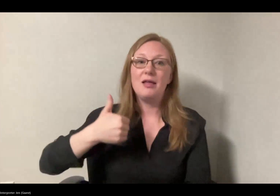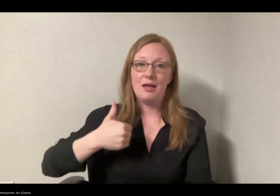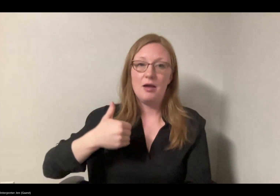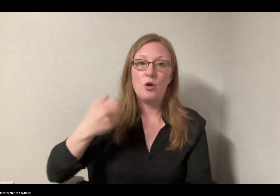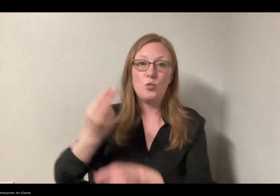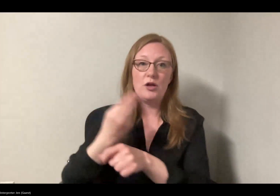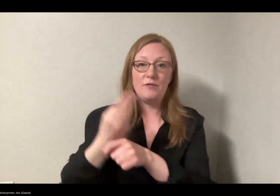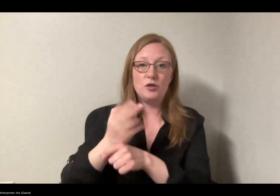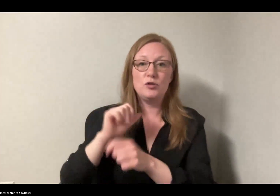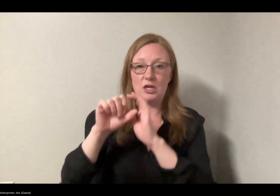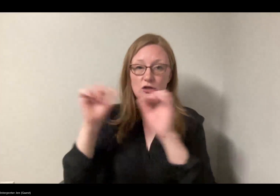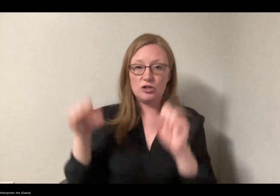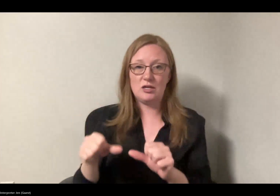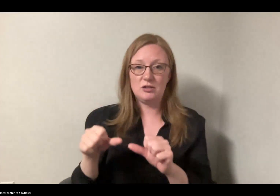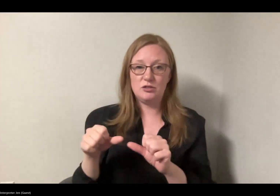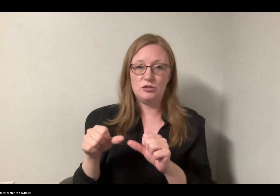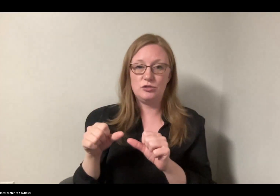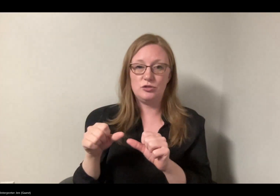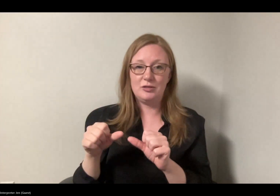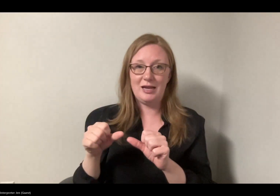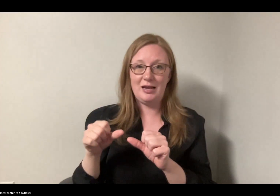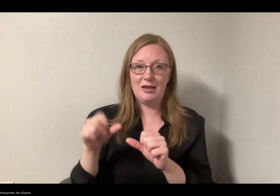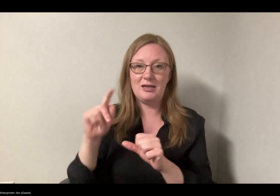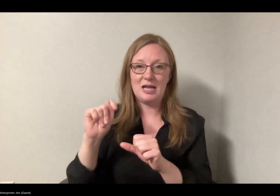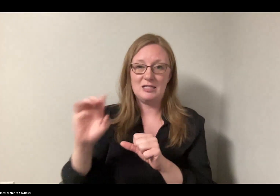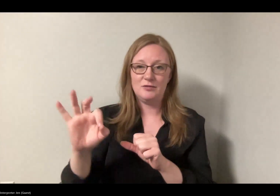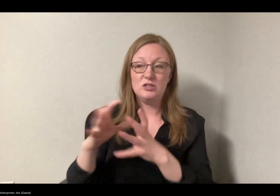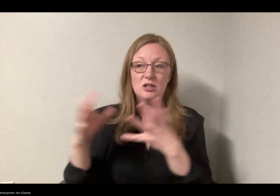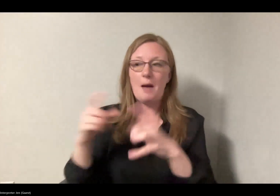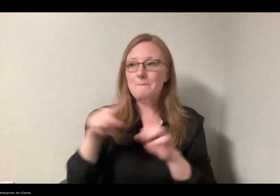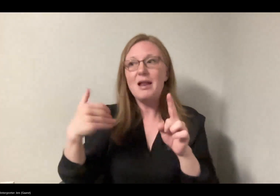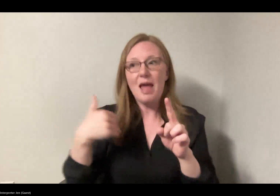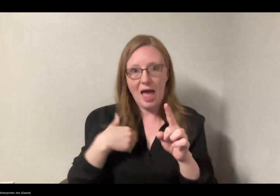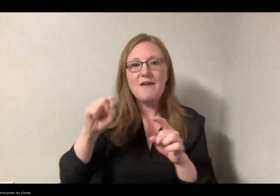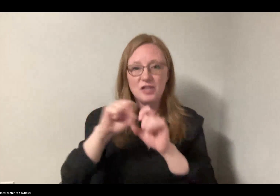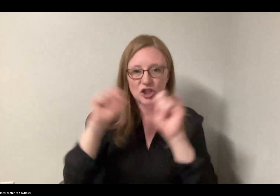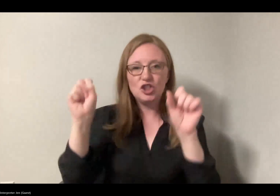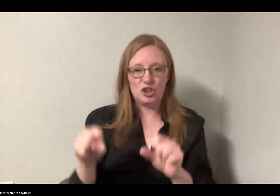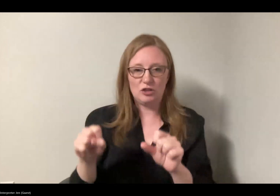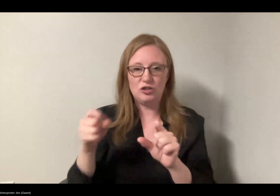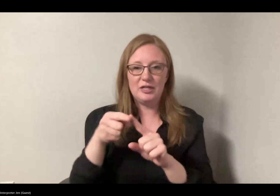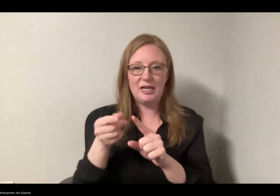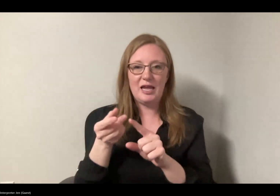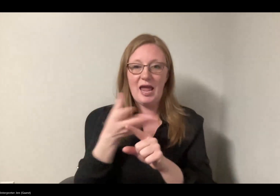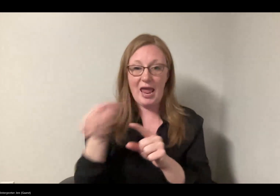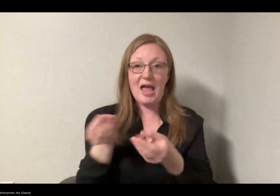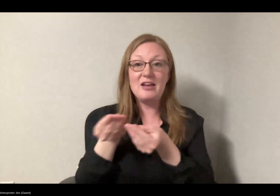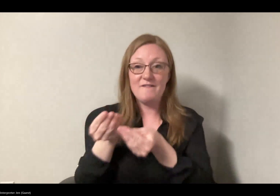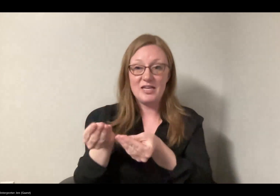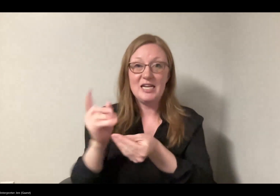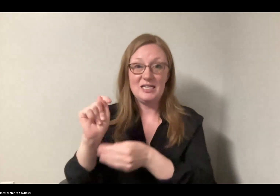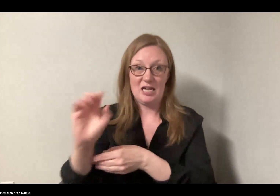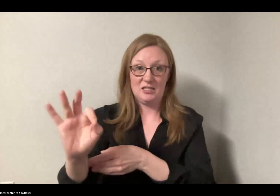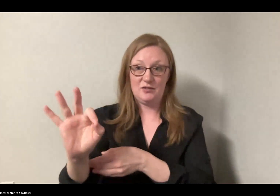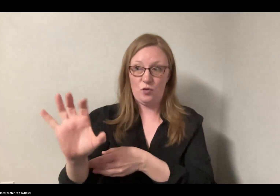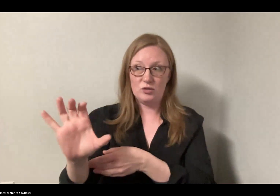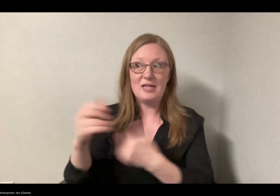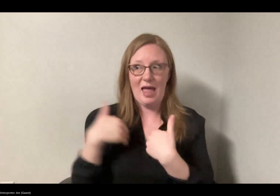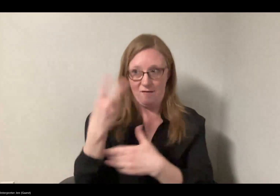our sheltering task force very much, but we have a sheltering task force and a feeding task force. How would